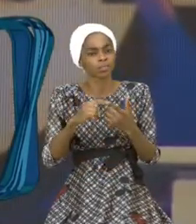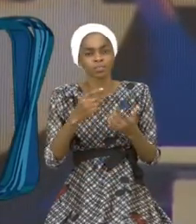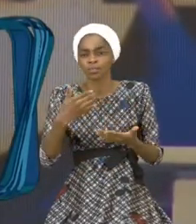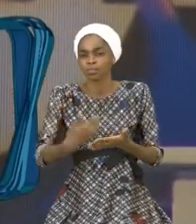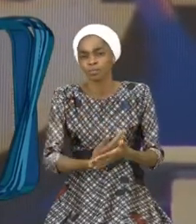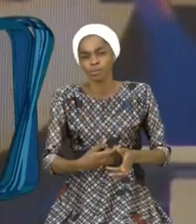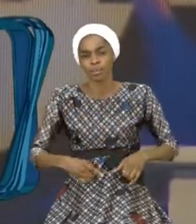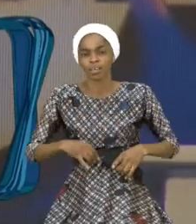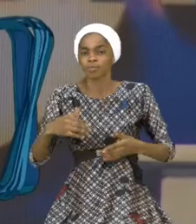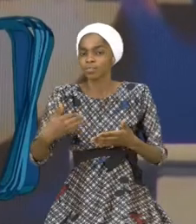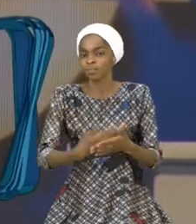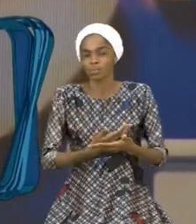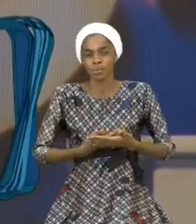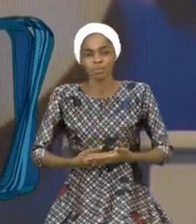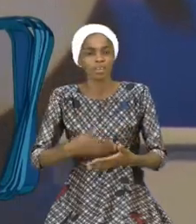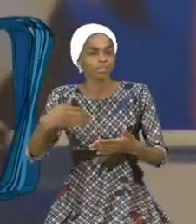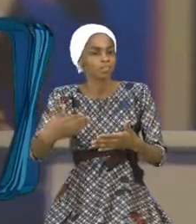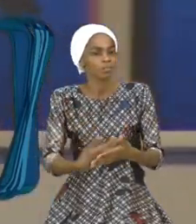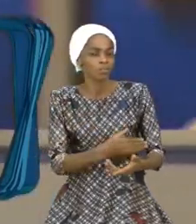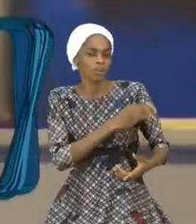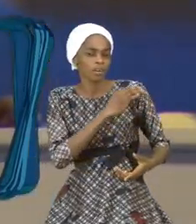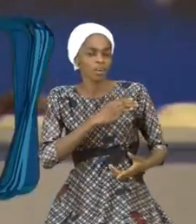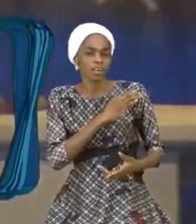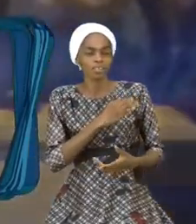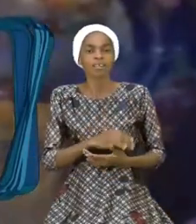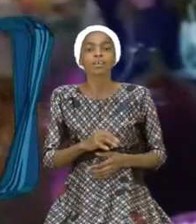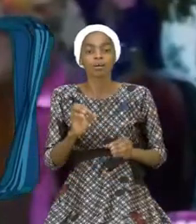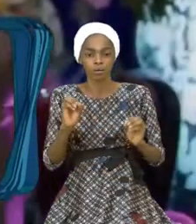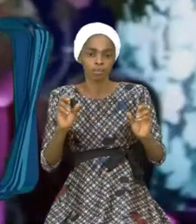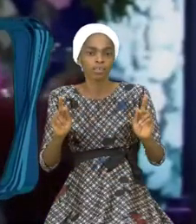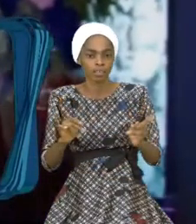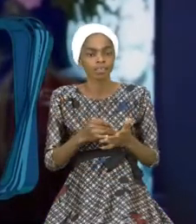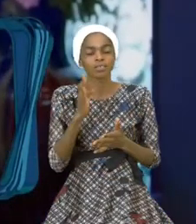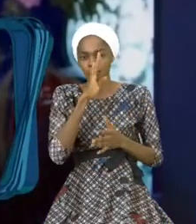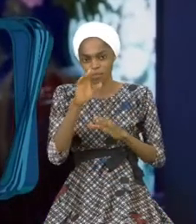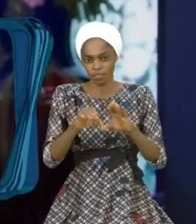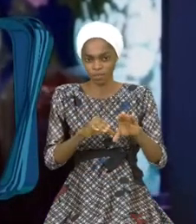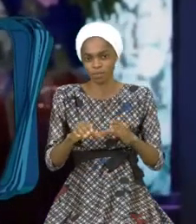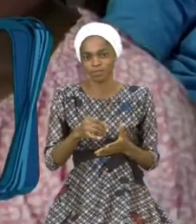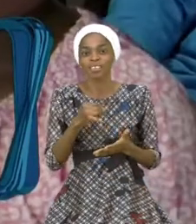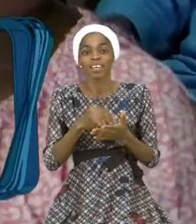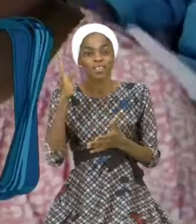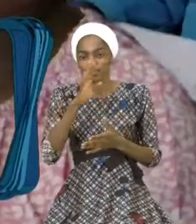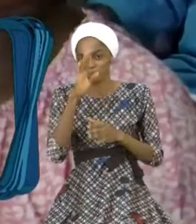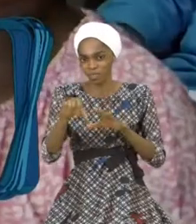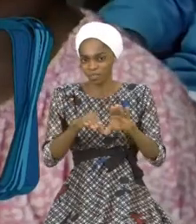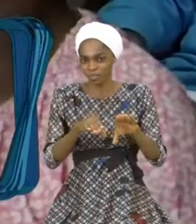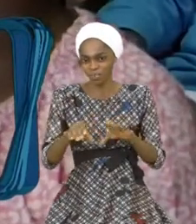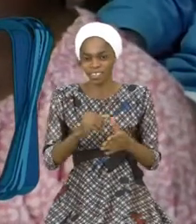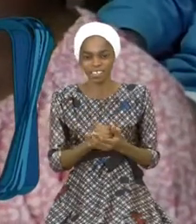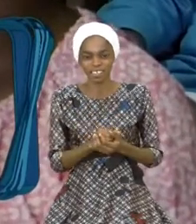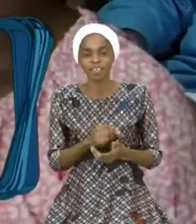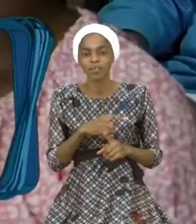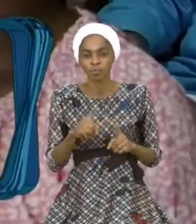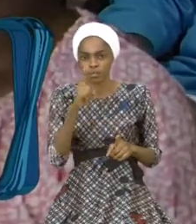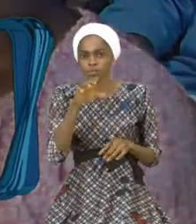this new character. All right, it will be done. I said it will be done. But you'll do